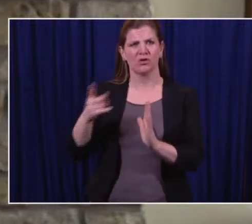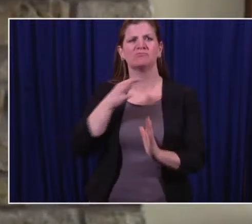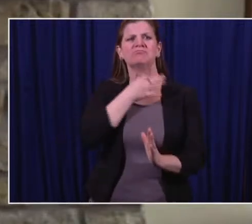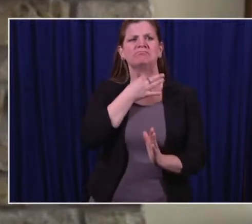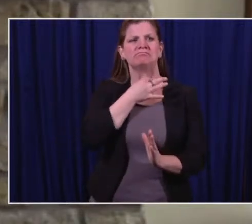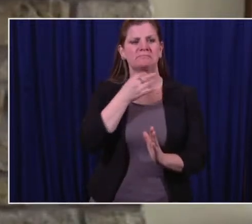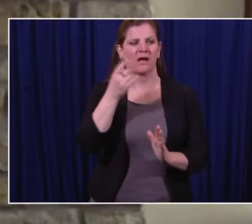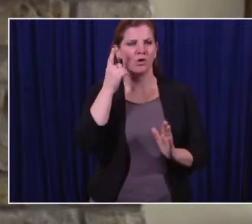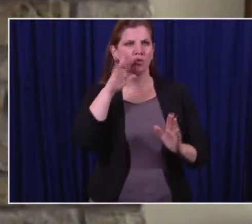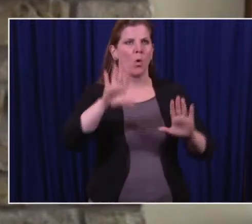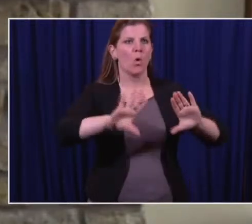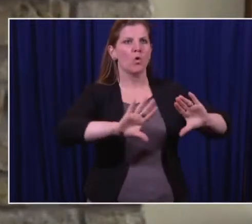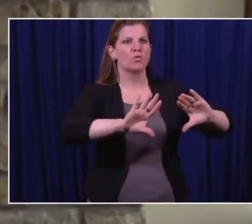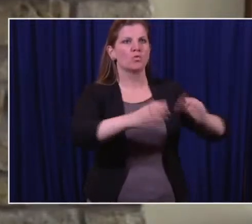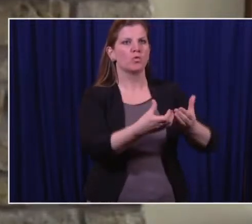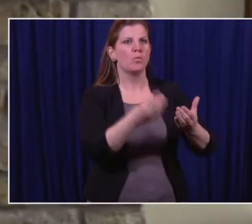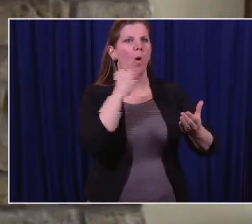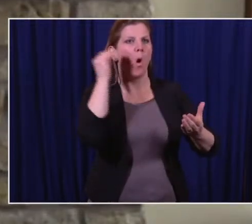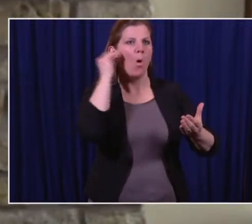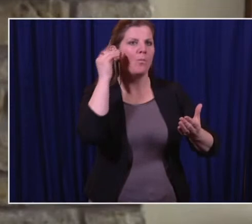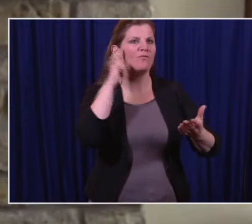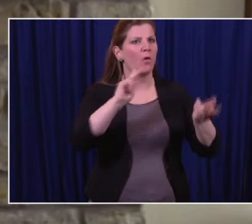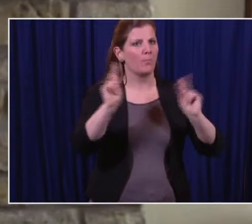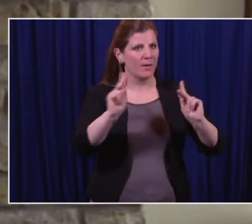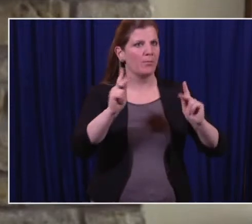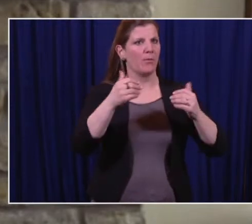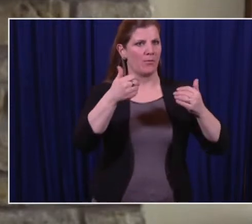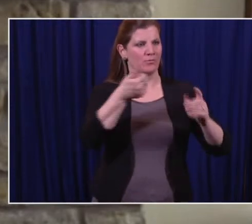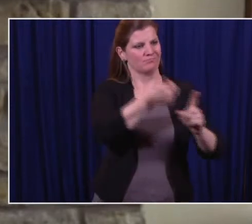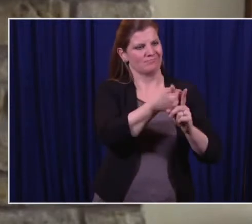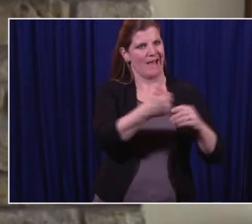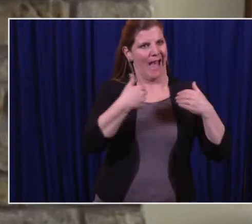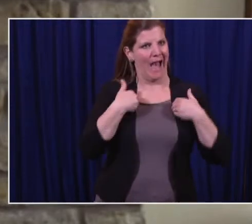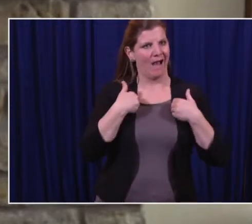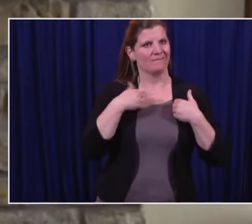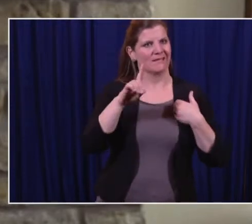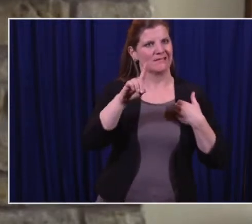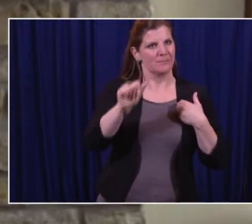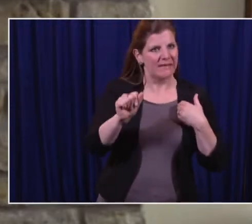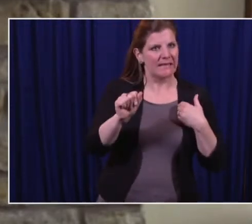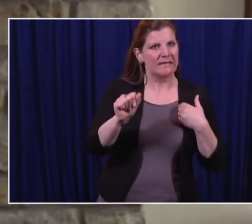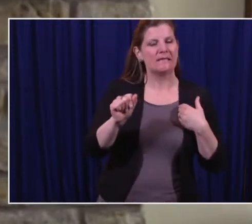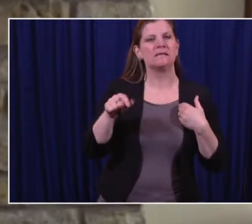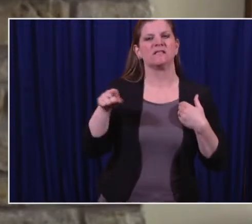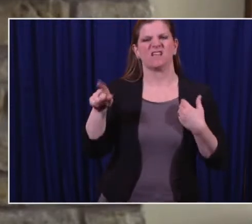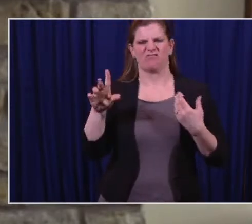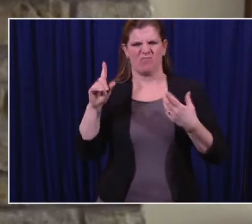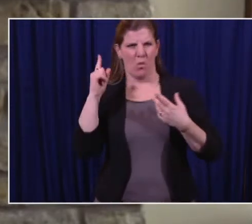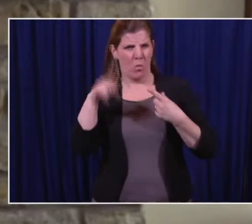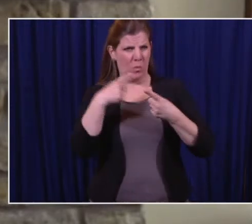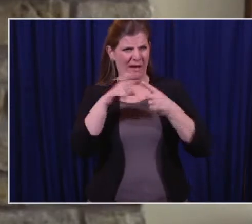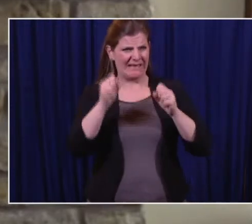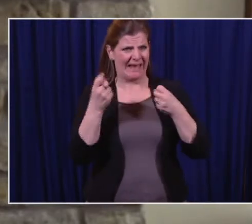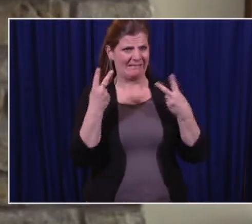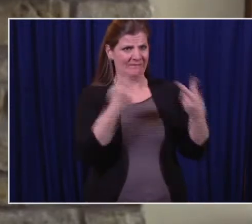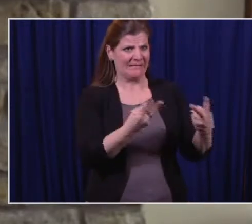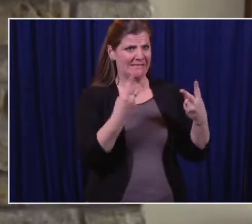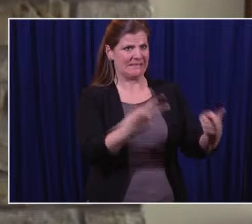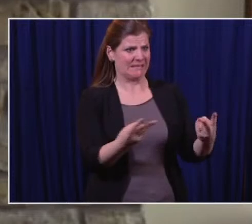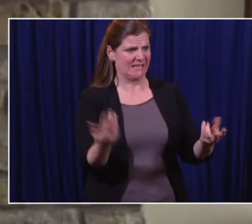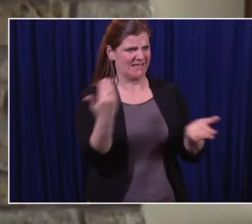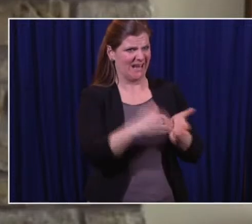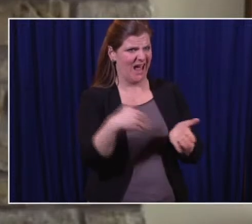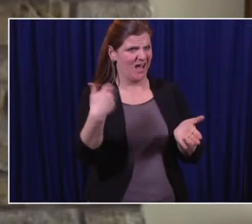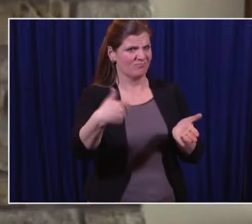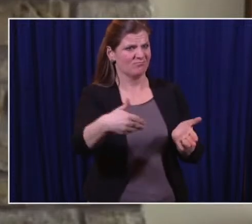group homes serving adults with disabilities. They report that some residents are struggling without contact with their parents and